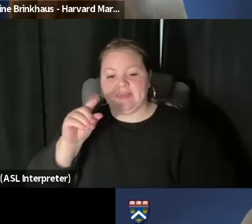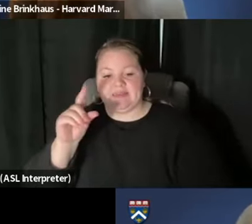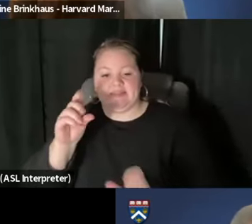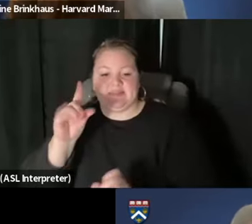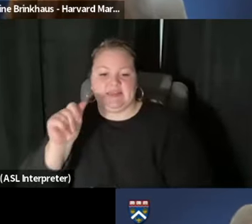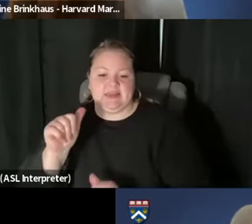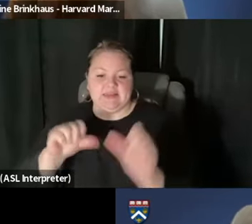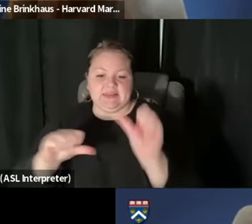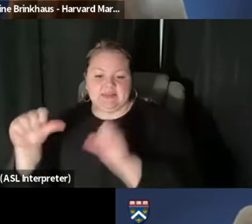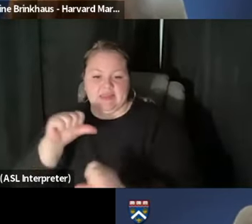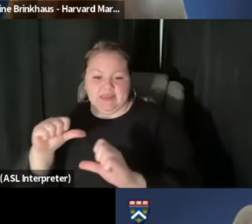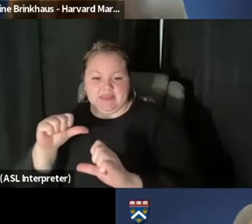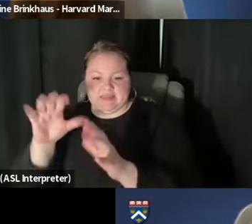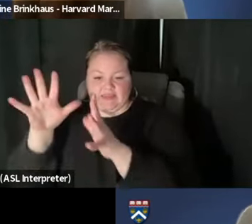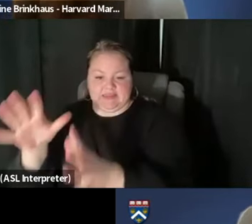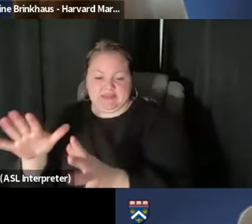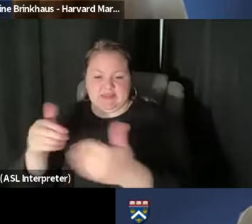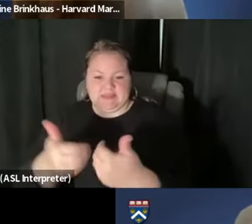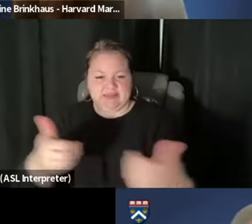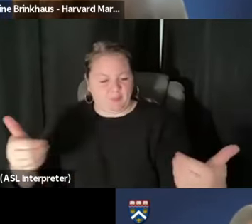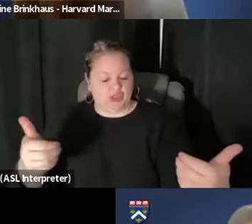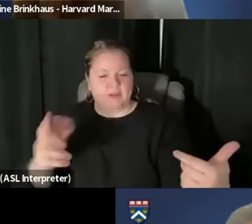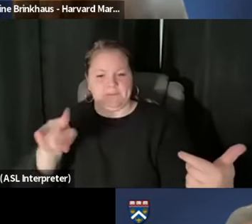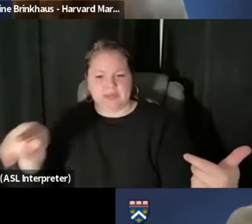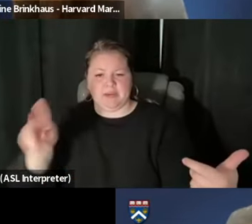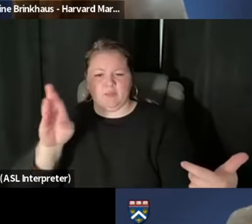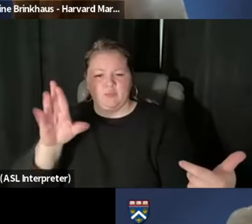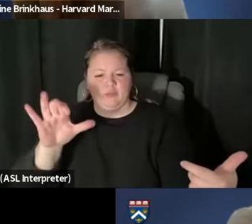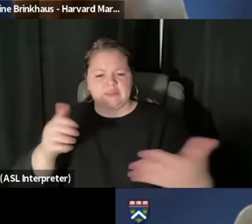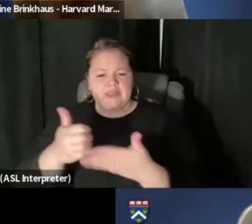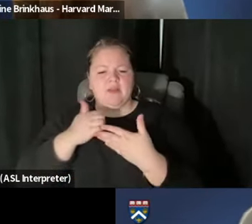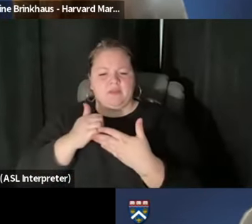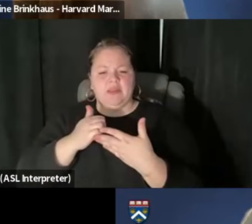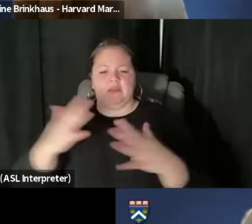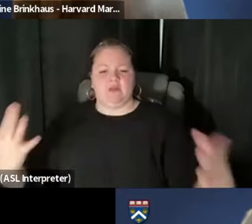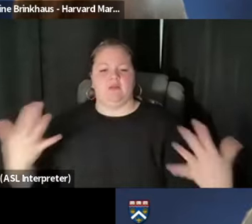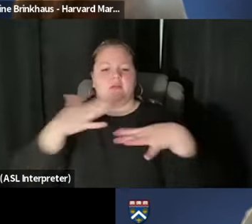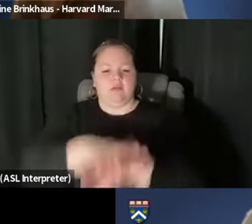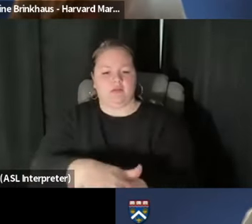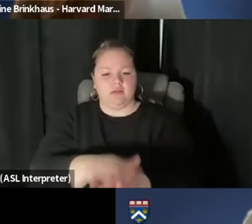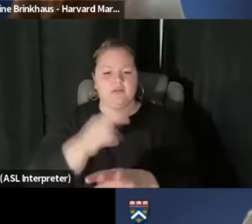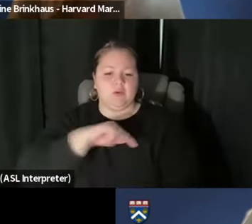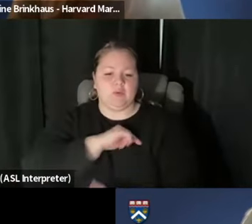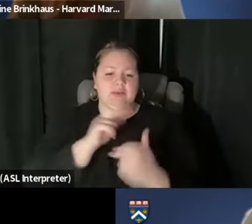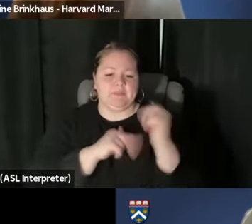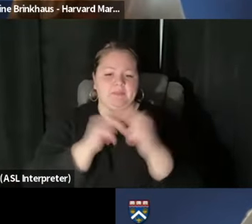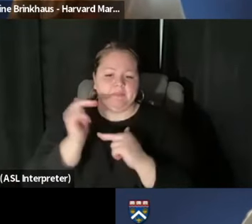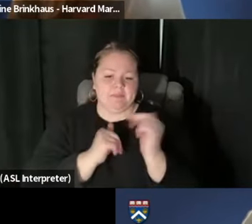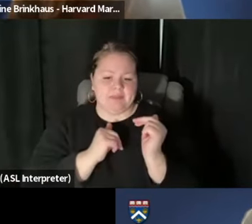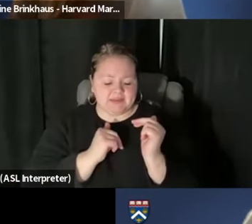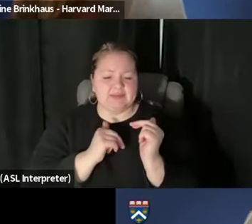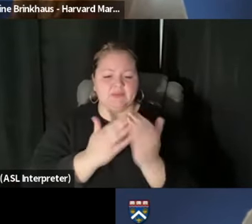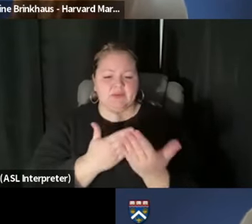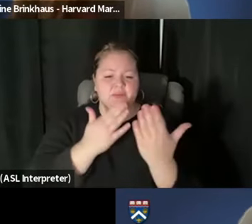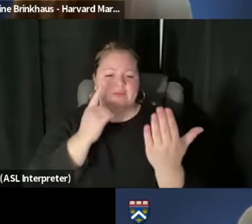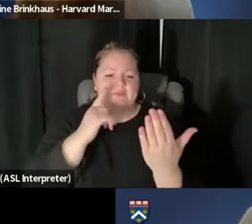to bring the two worlds together. And we built out a recommendation system for local news platforms to make it